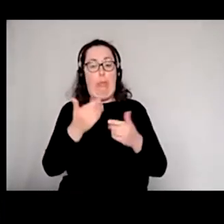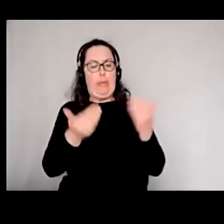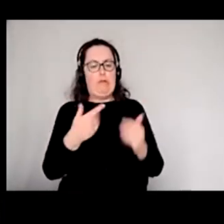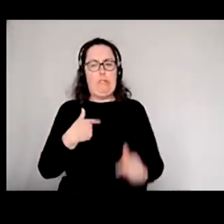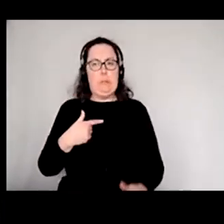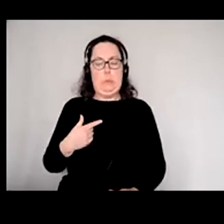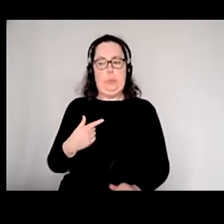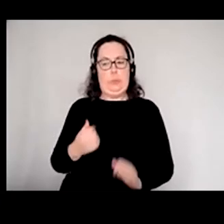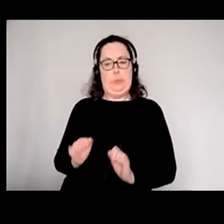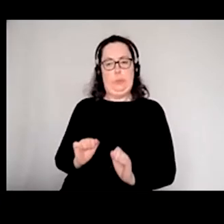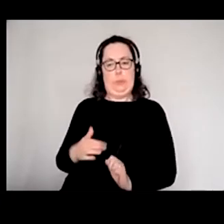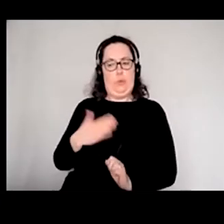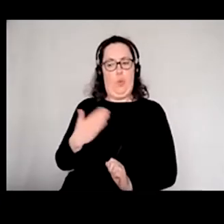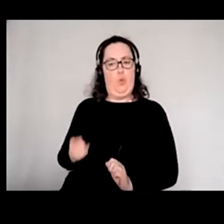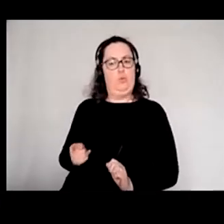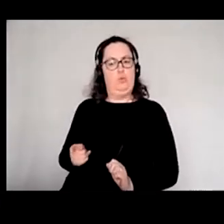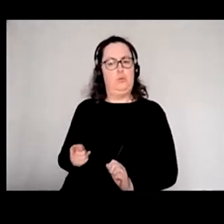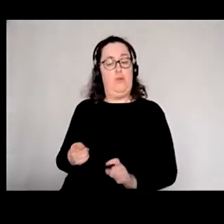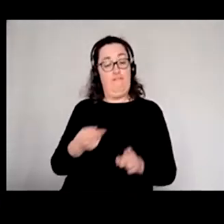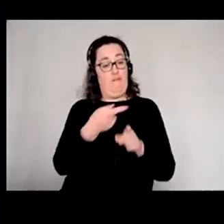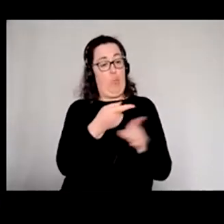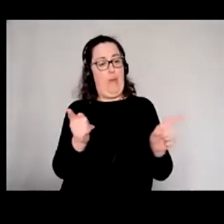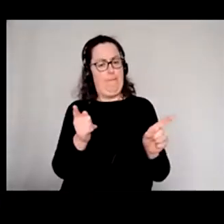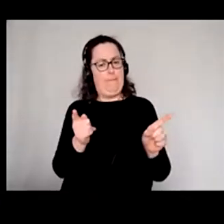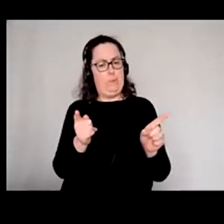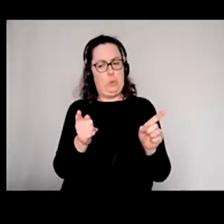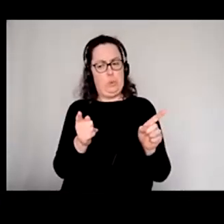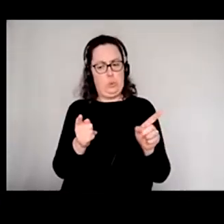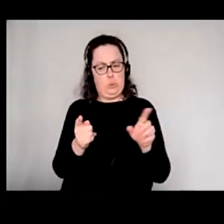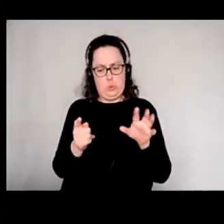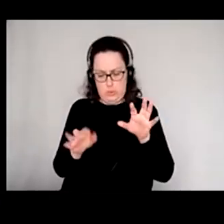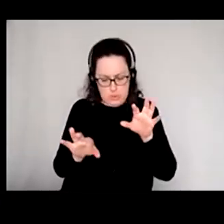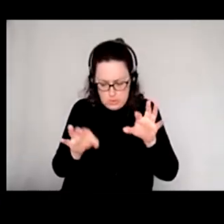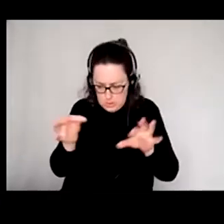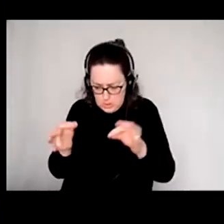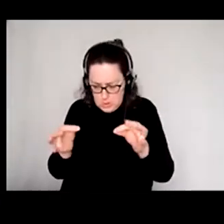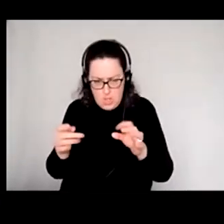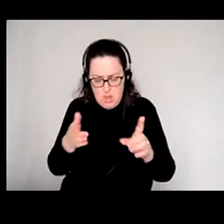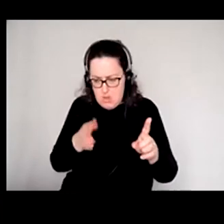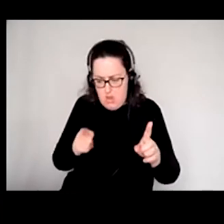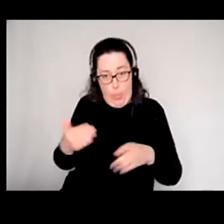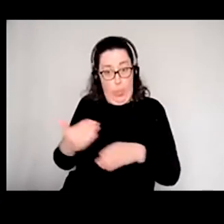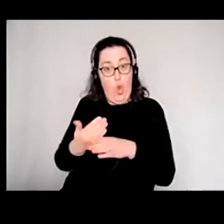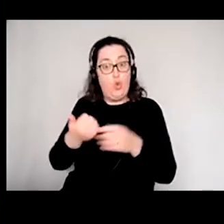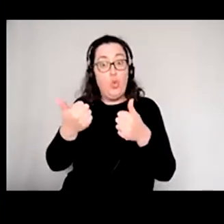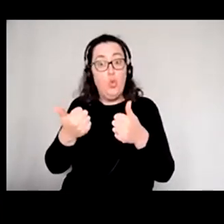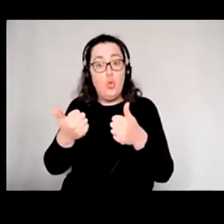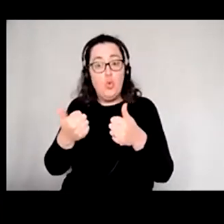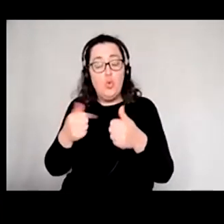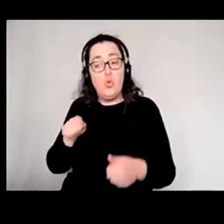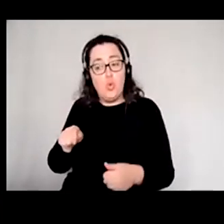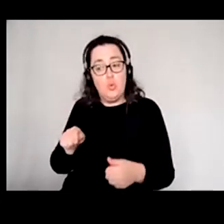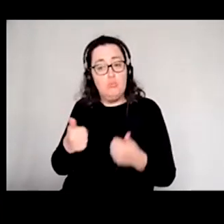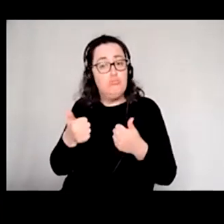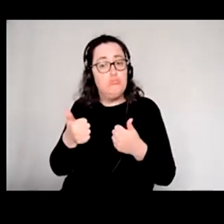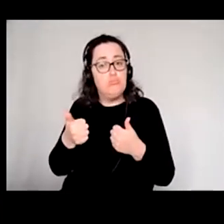that, I think it's very difficult for them to unpick a way through your work to say, well, the work's good, and it